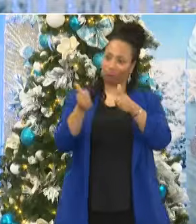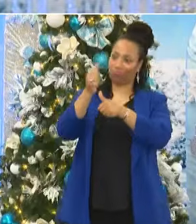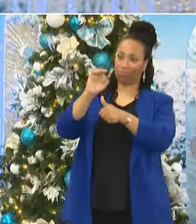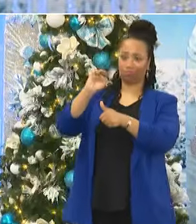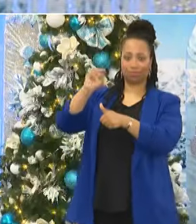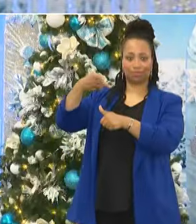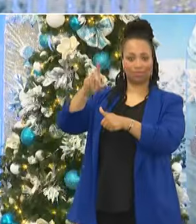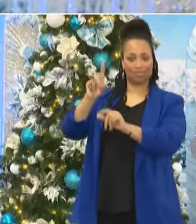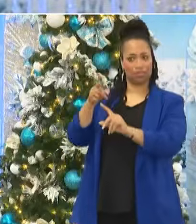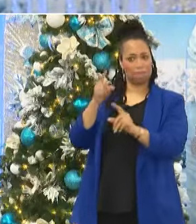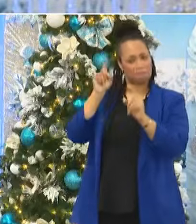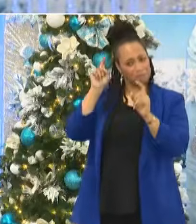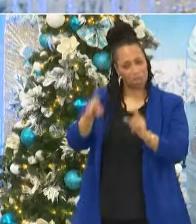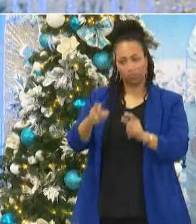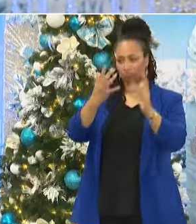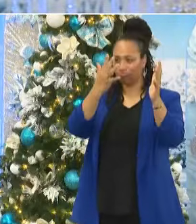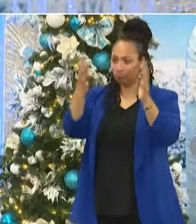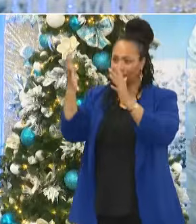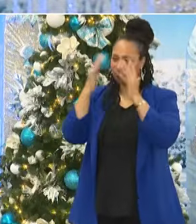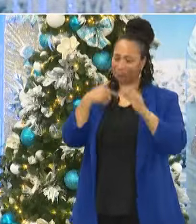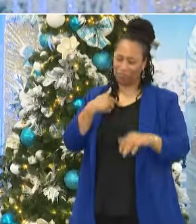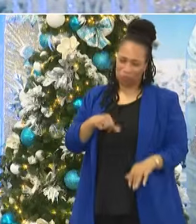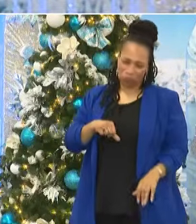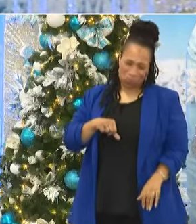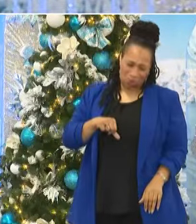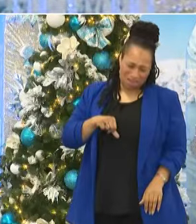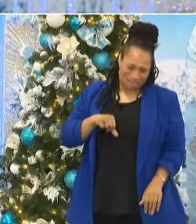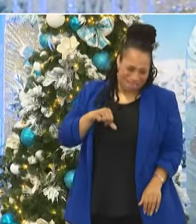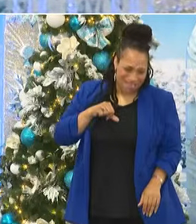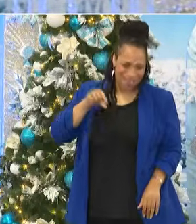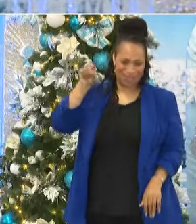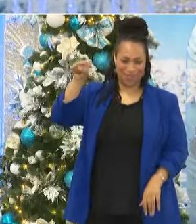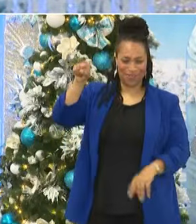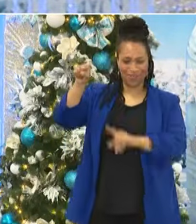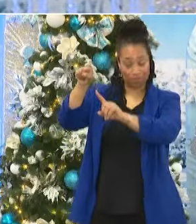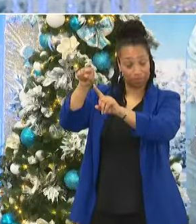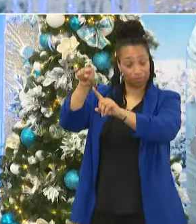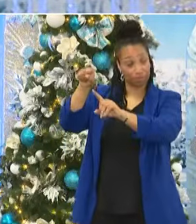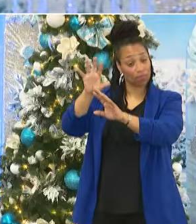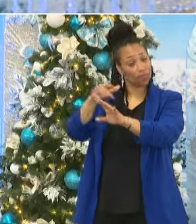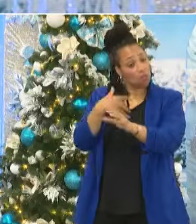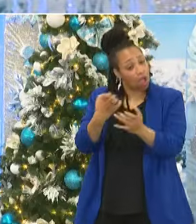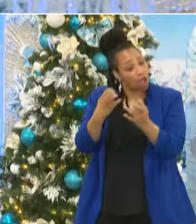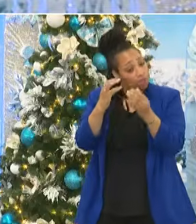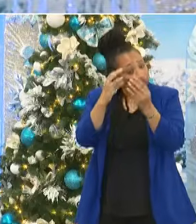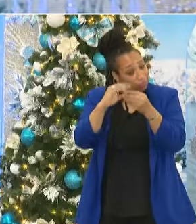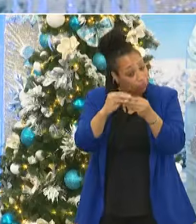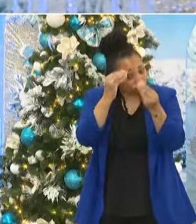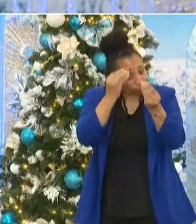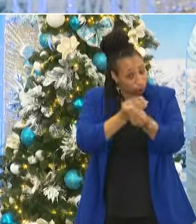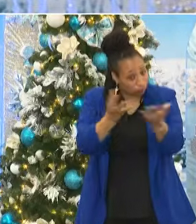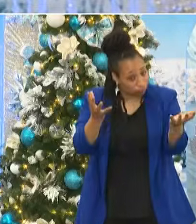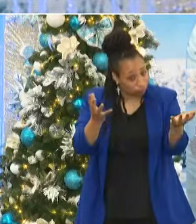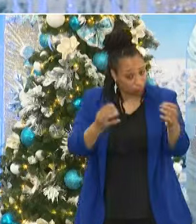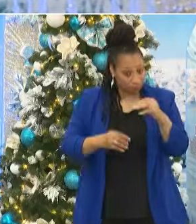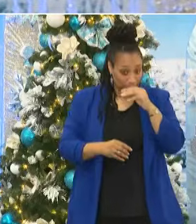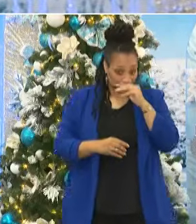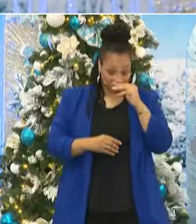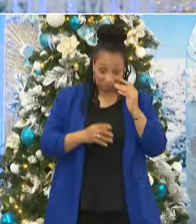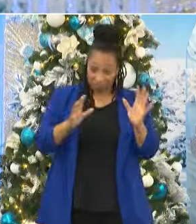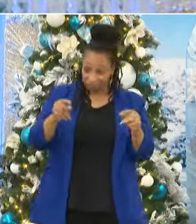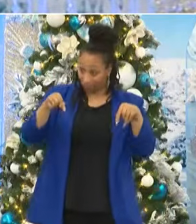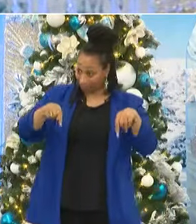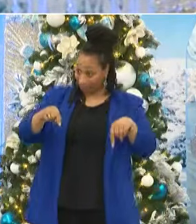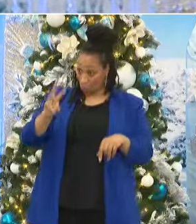I heard somebody mention something that I promised right here in Ward 8. You know, I'm